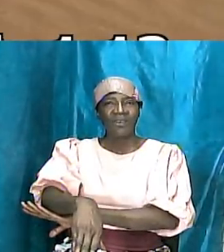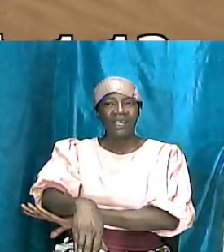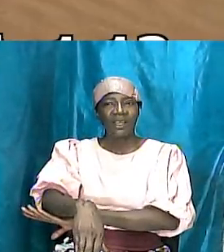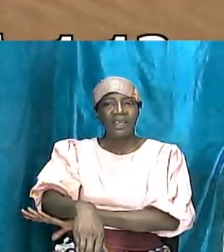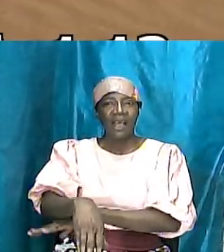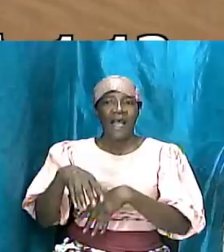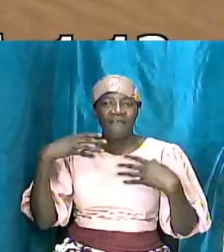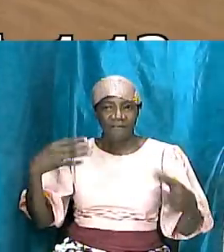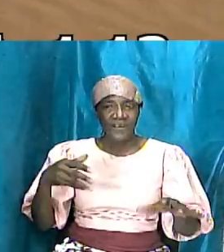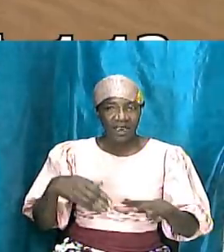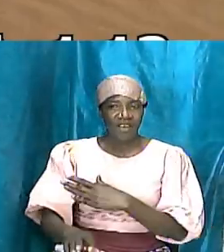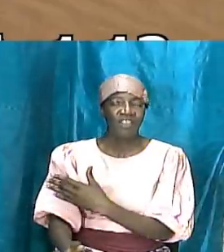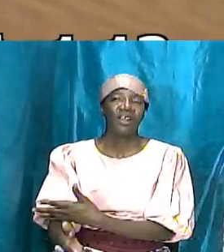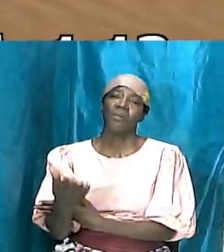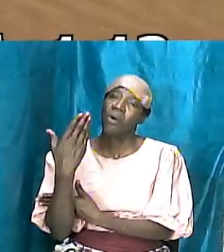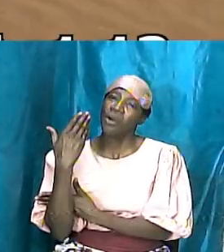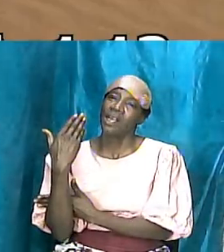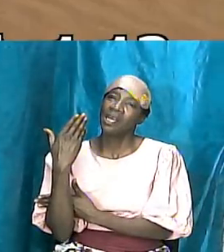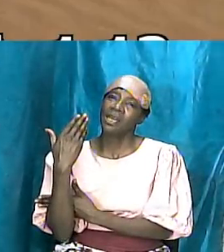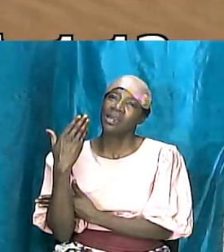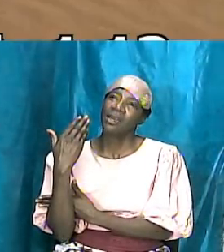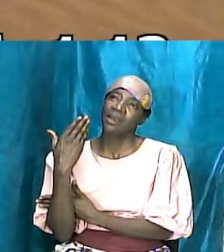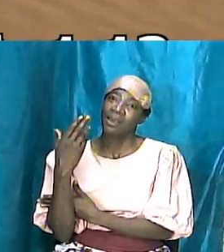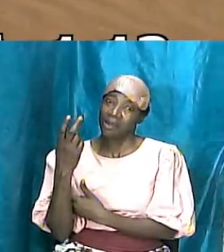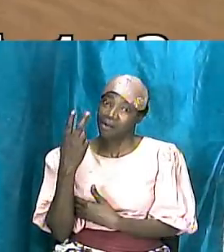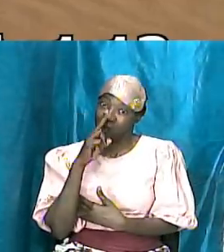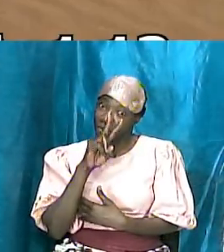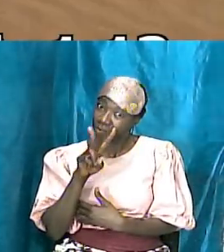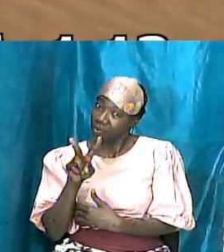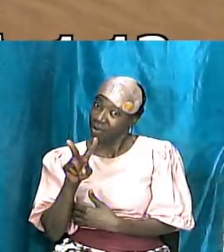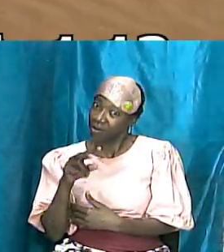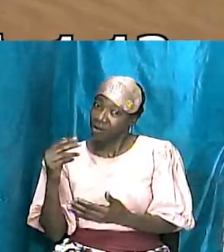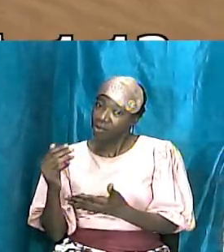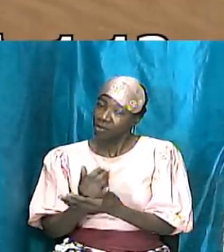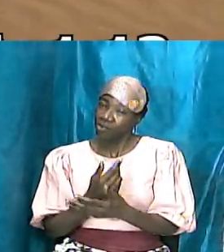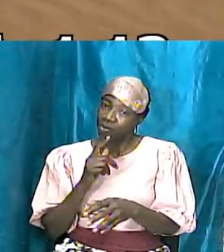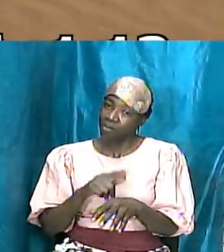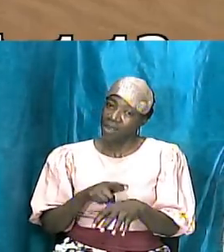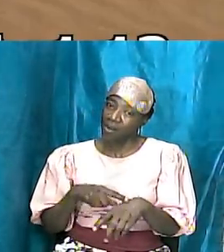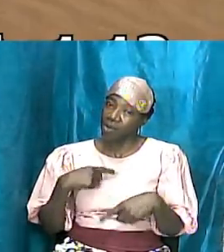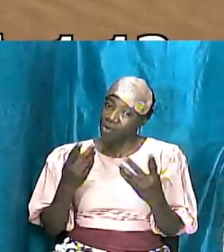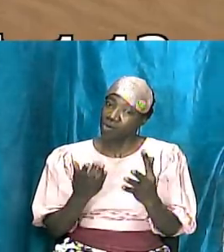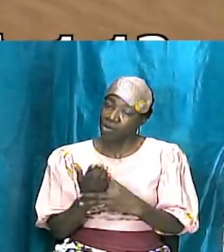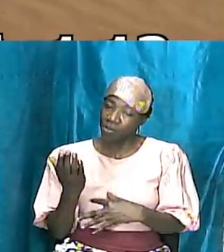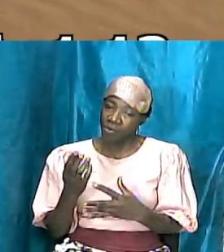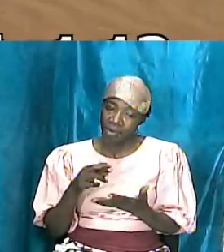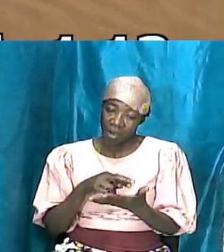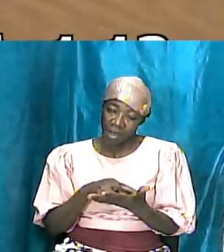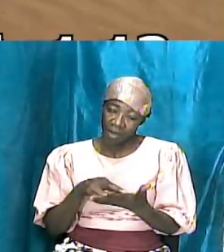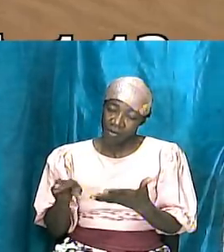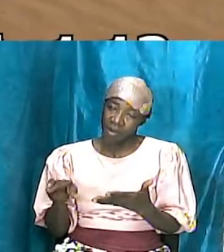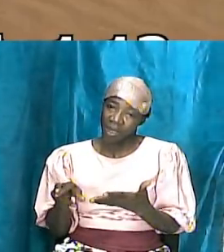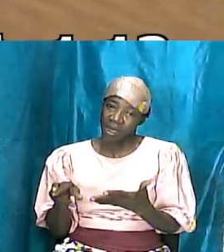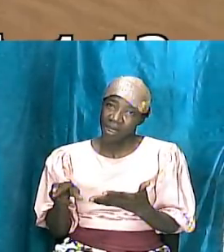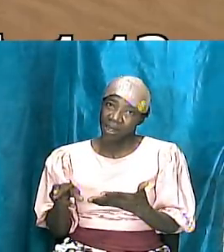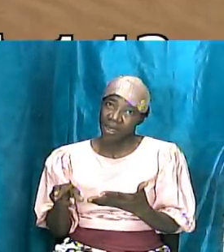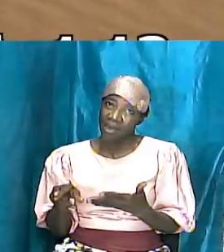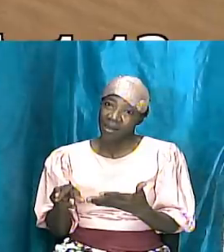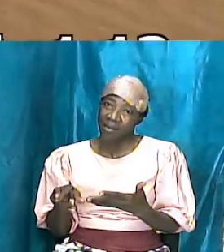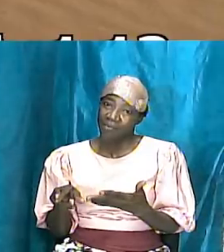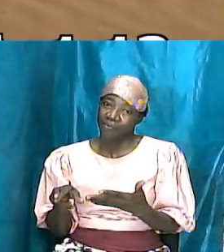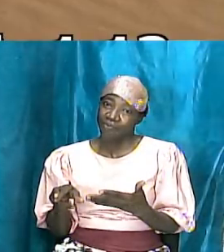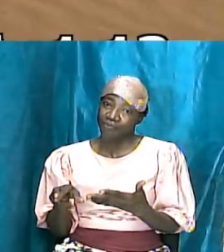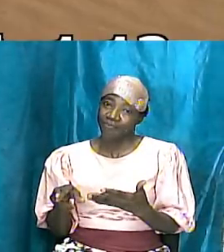in the morning. What you know? Sometimes we go through the thing and we just read over it. But we do, because, brothers and